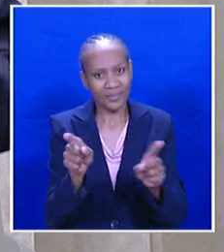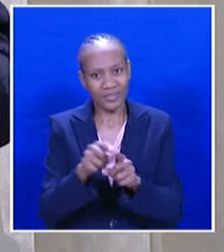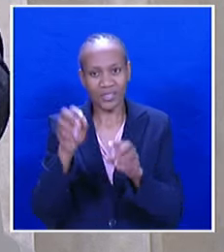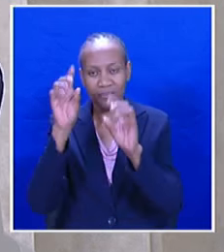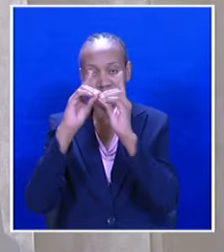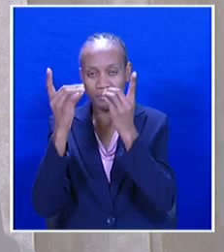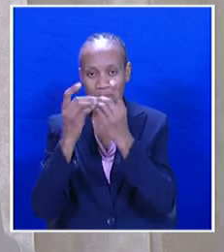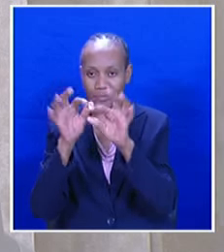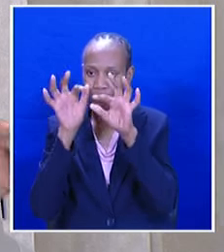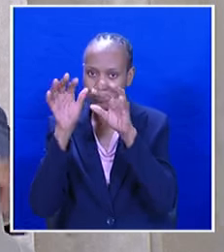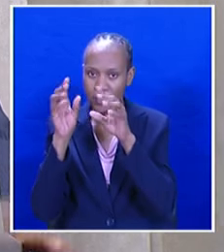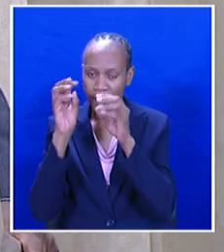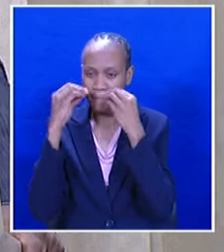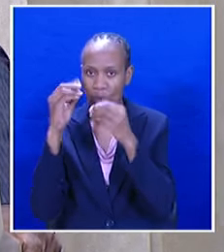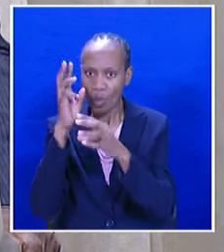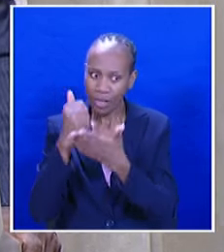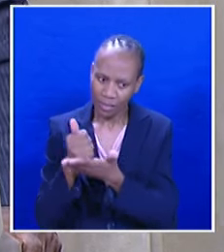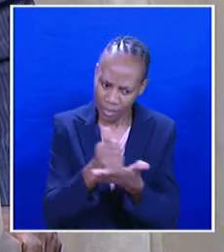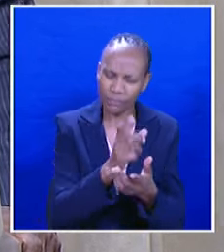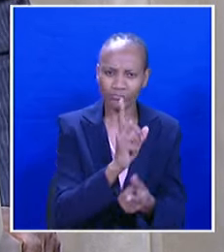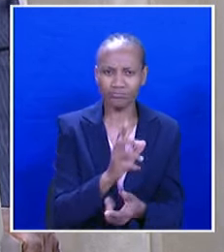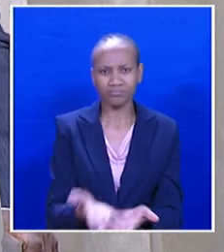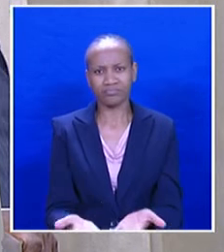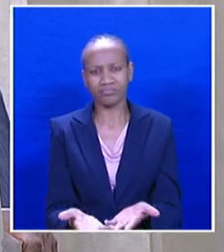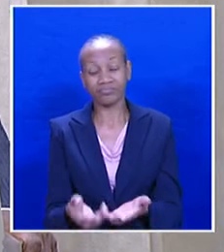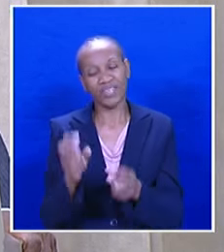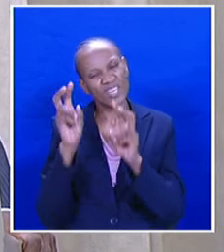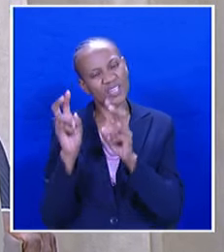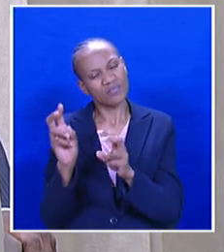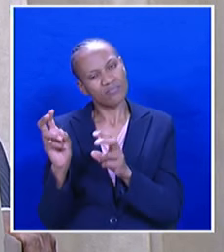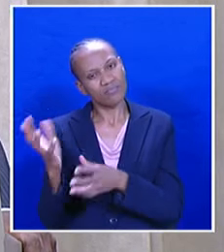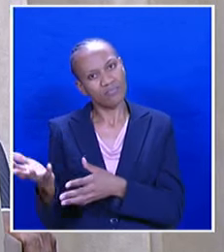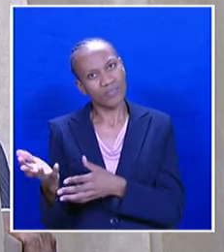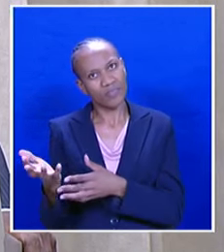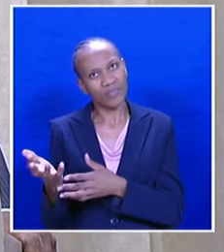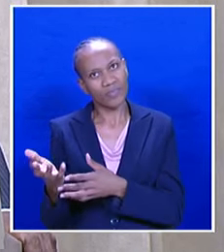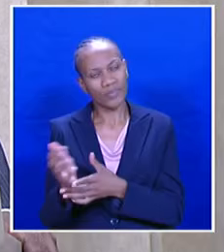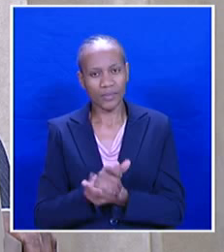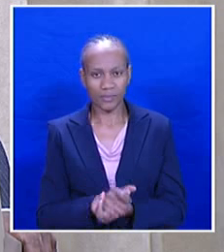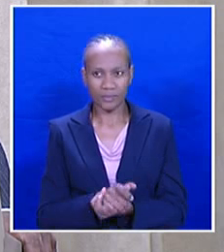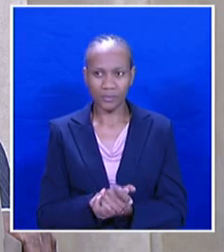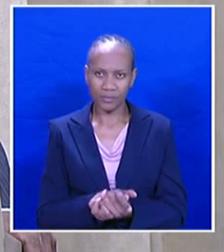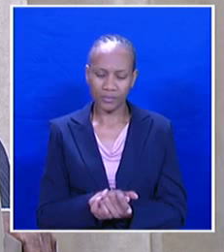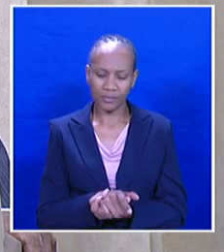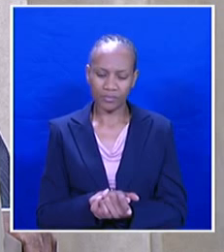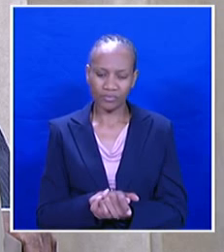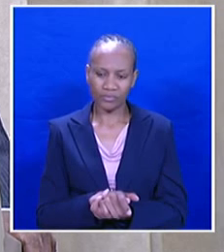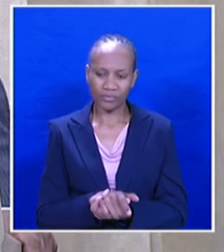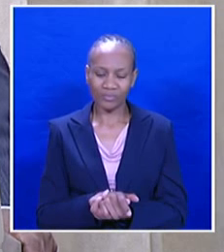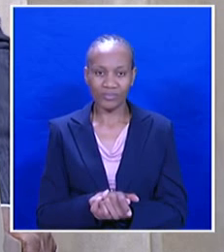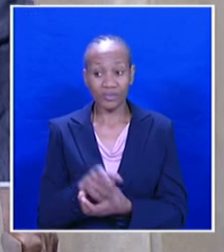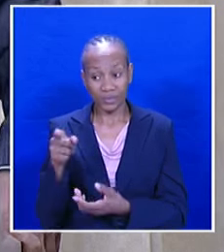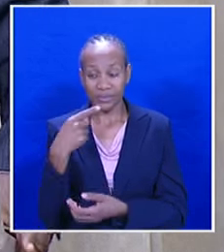other issue that you raised in relation to kuri lava va mabindu na hi tirhisana njhani na vona, nta